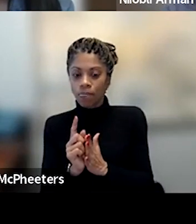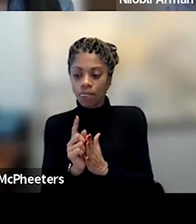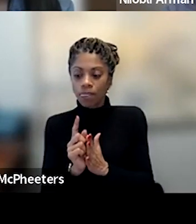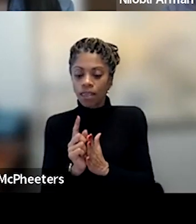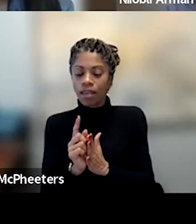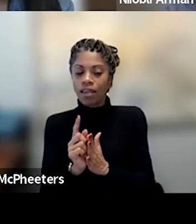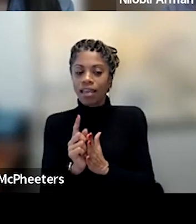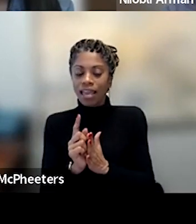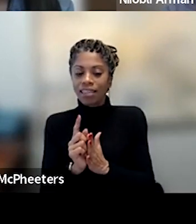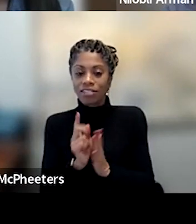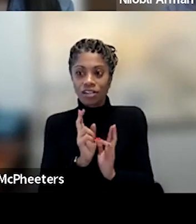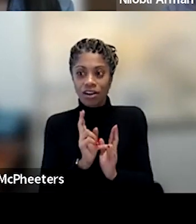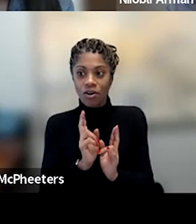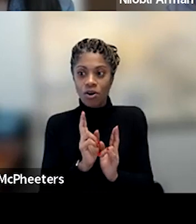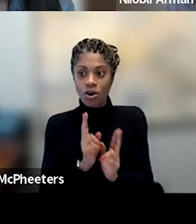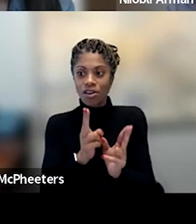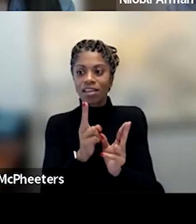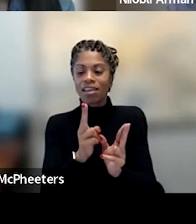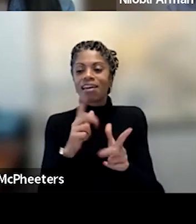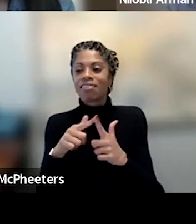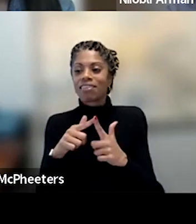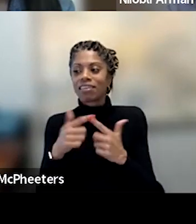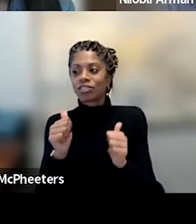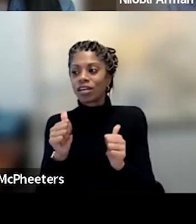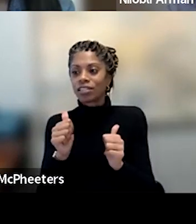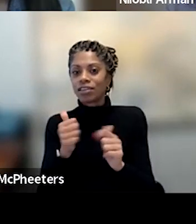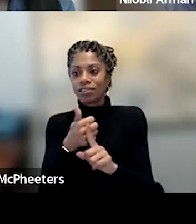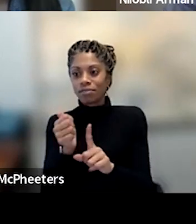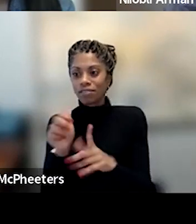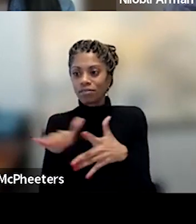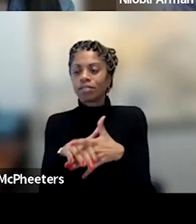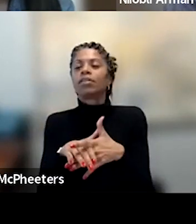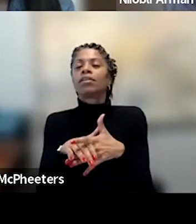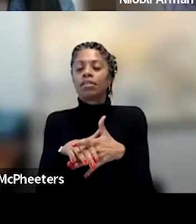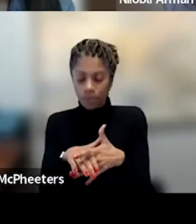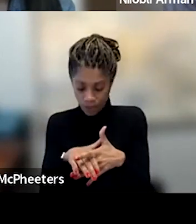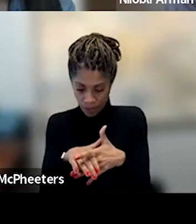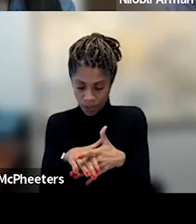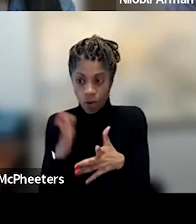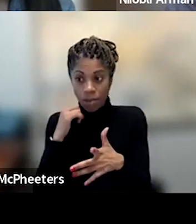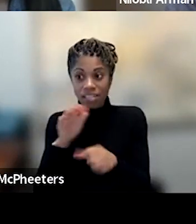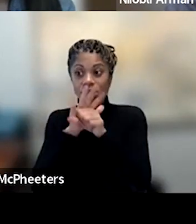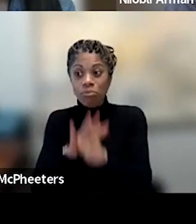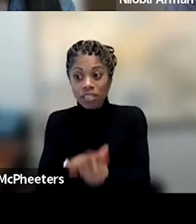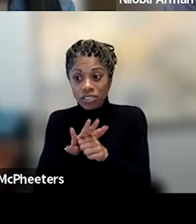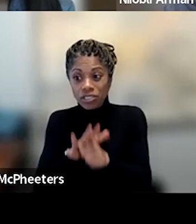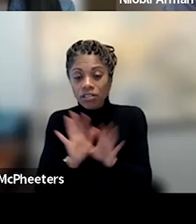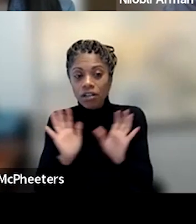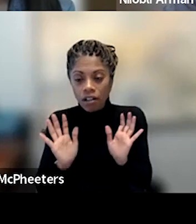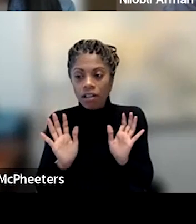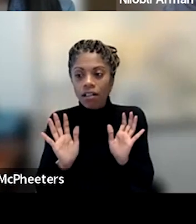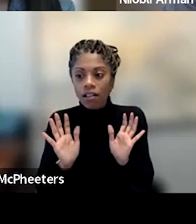break because they're under pressure. But what we've been doing is really trying